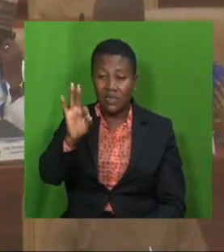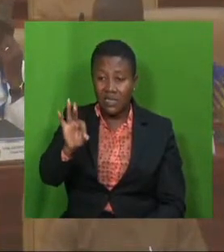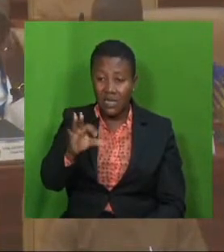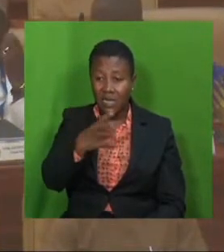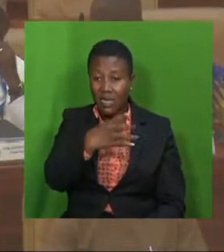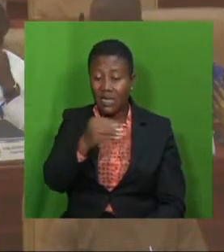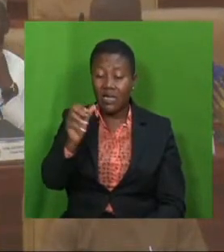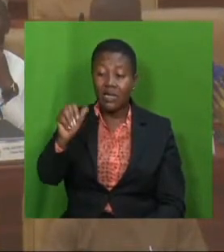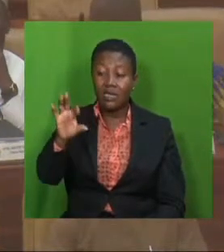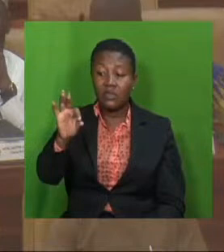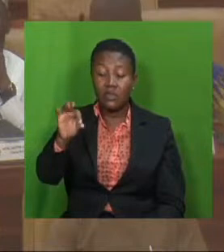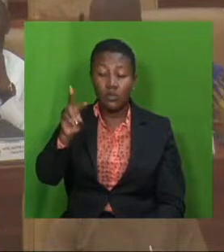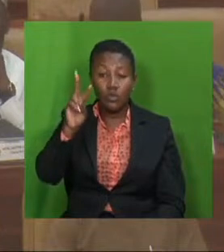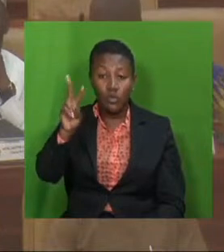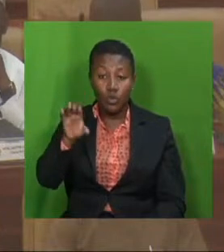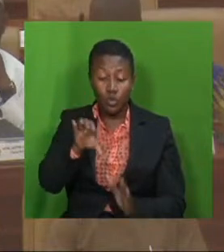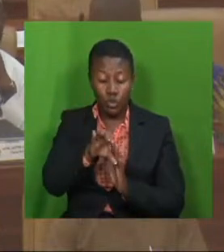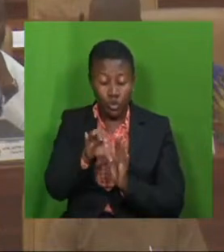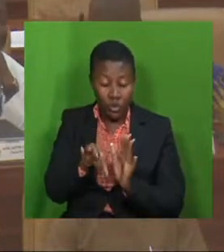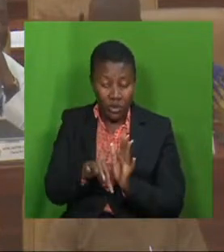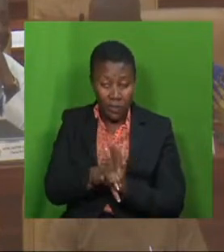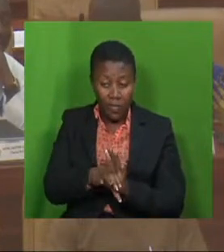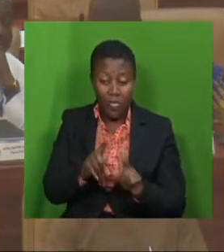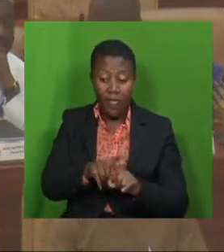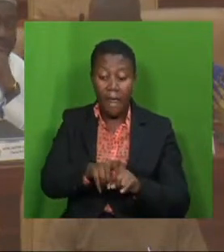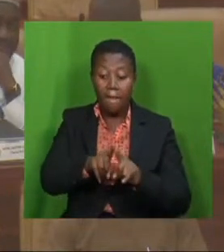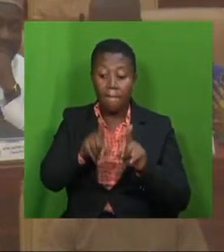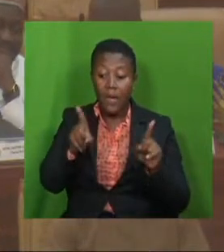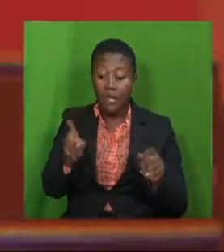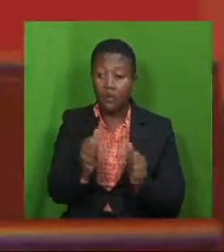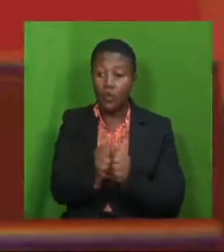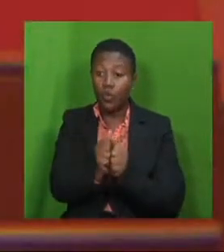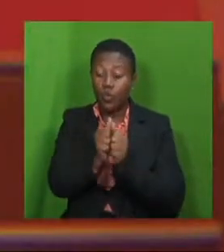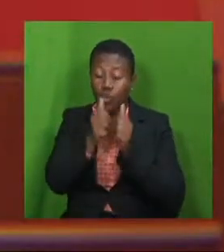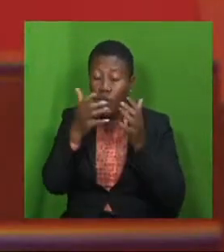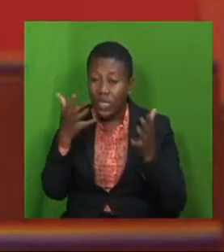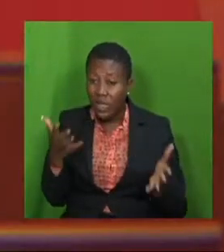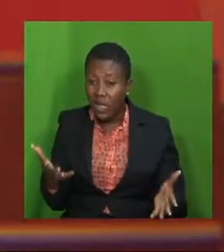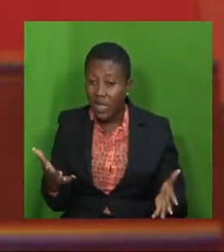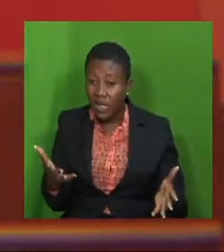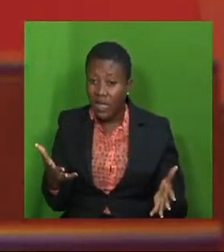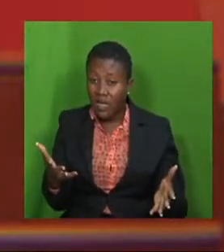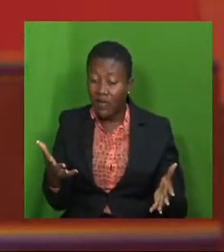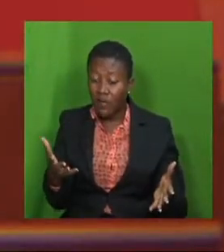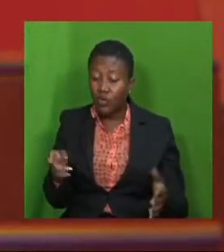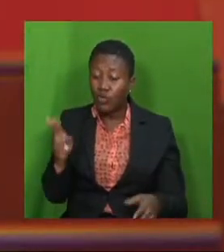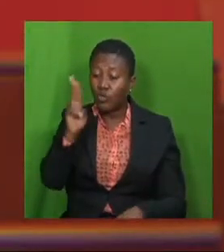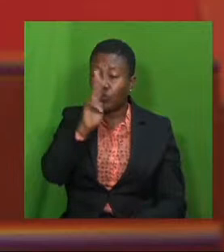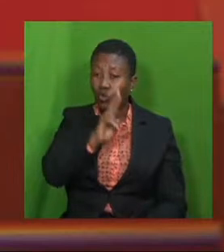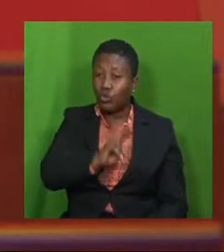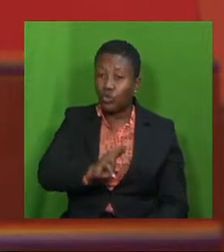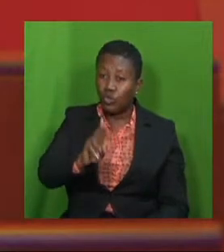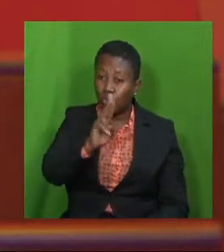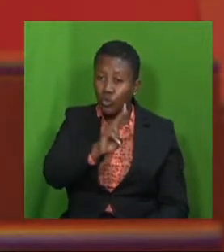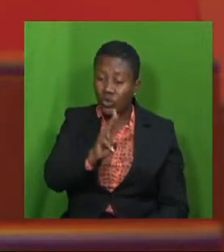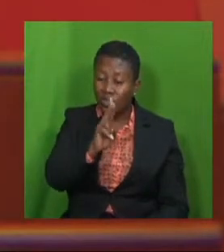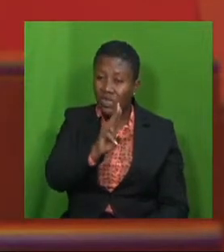but without the operative phrase consecutive